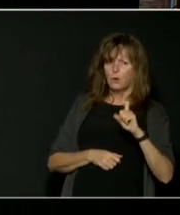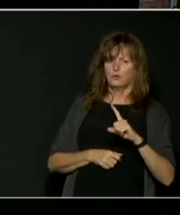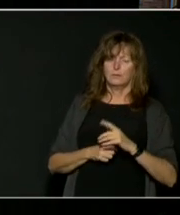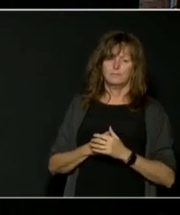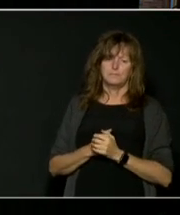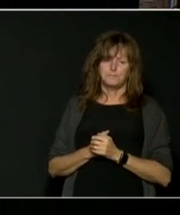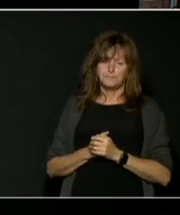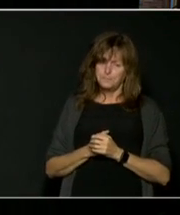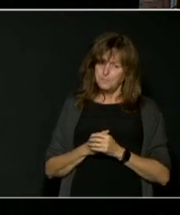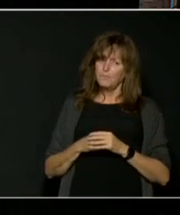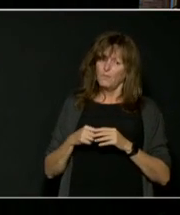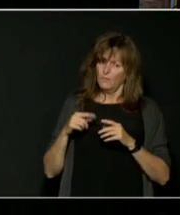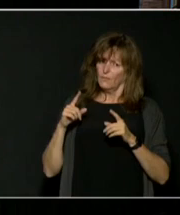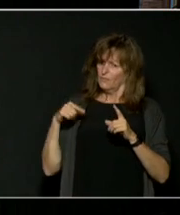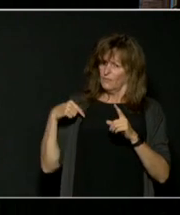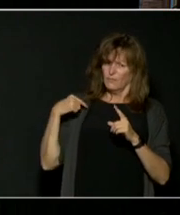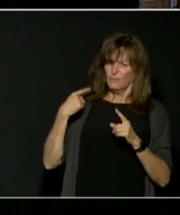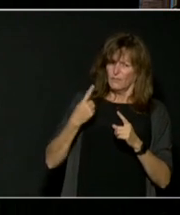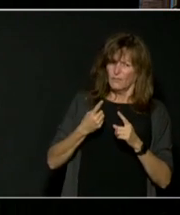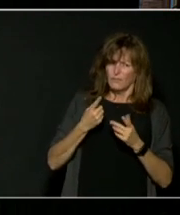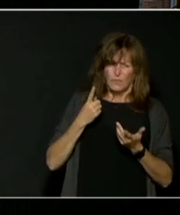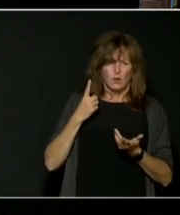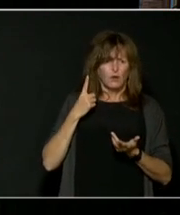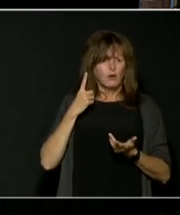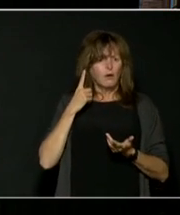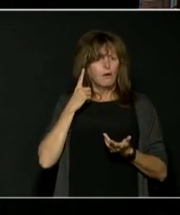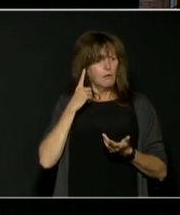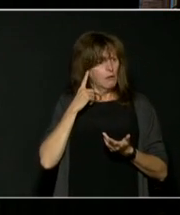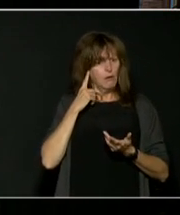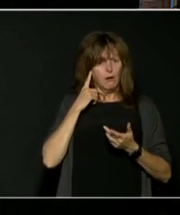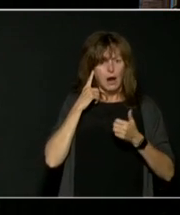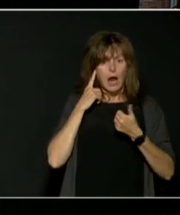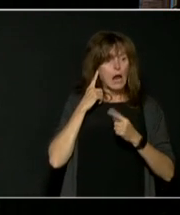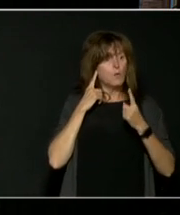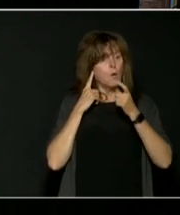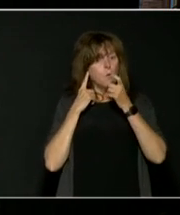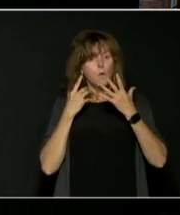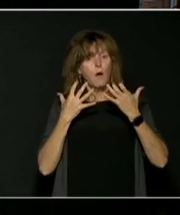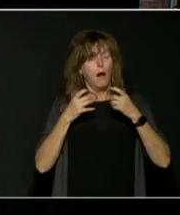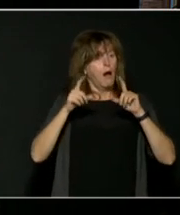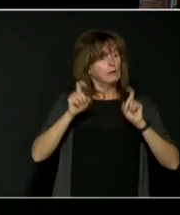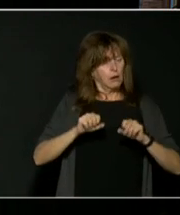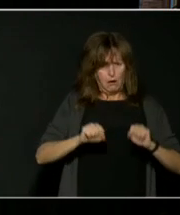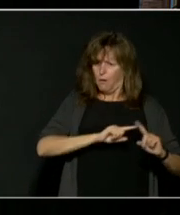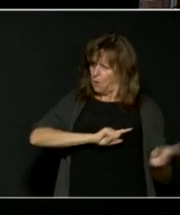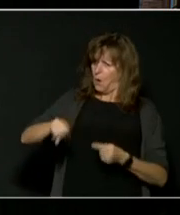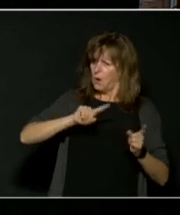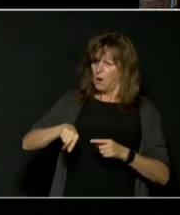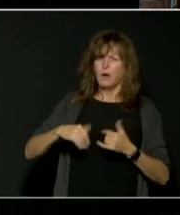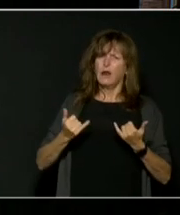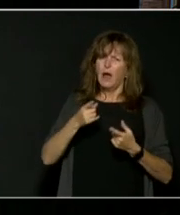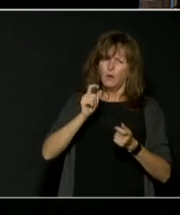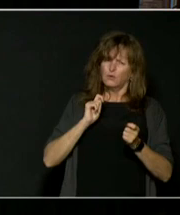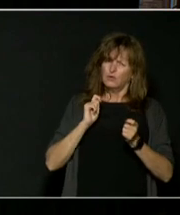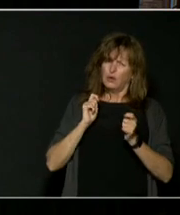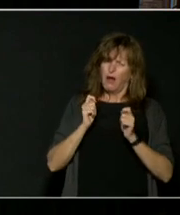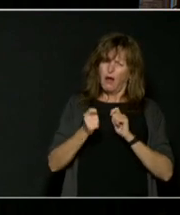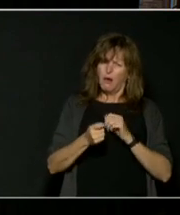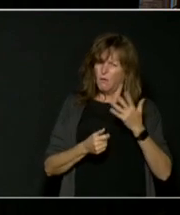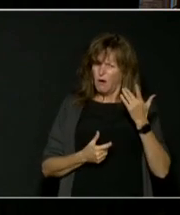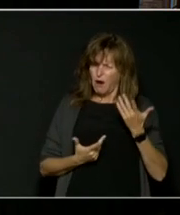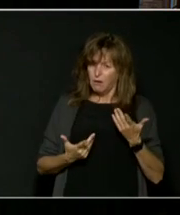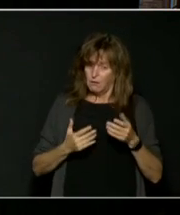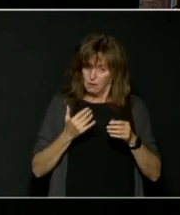any Ontarian who wants a test can get a test. Is the tone changing now? Should low-risk, asymptomatic patients with no